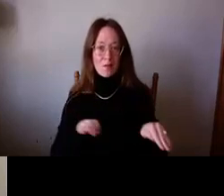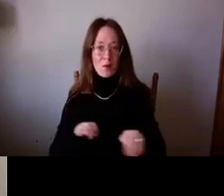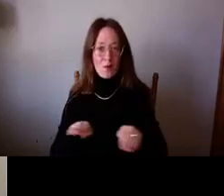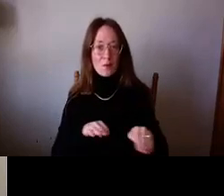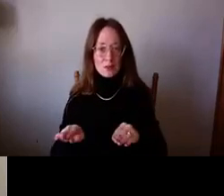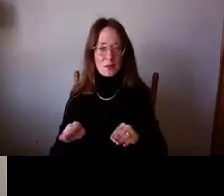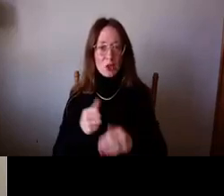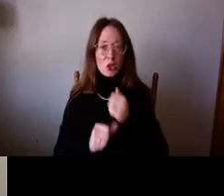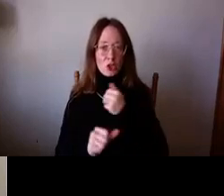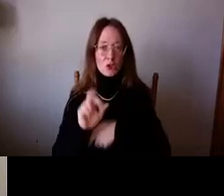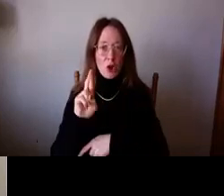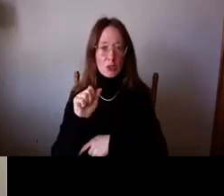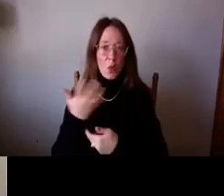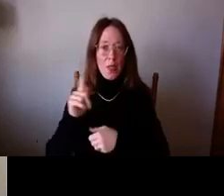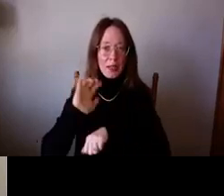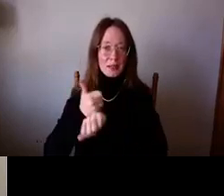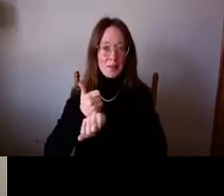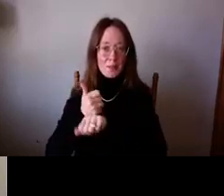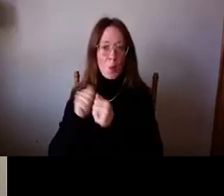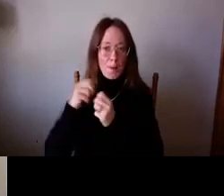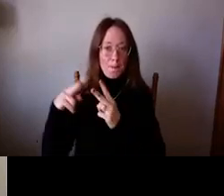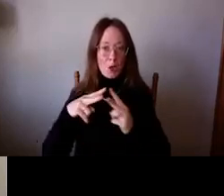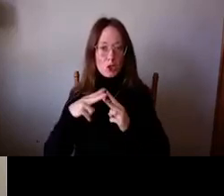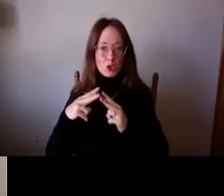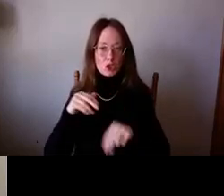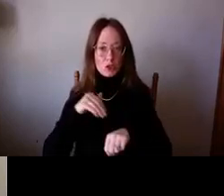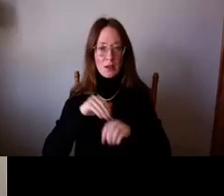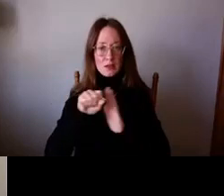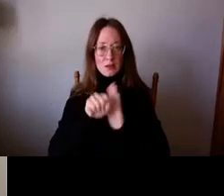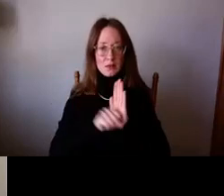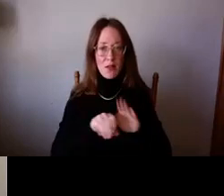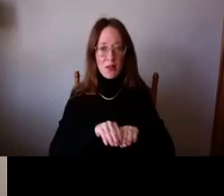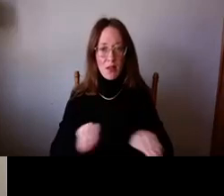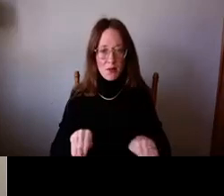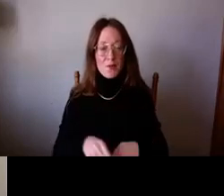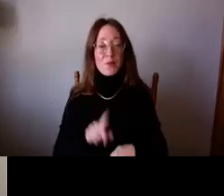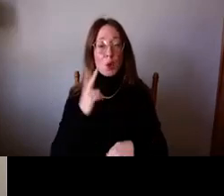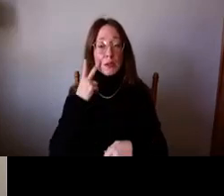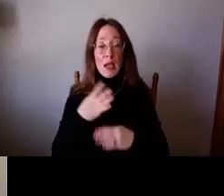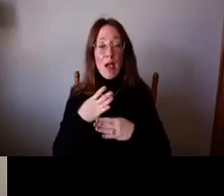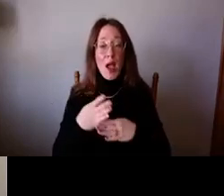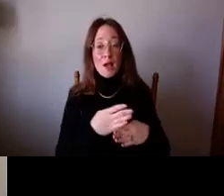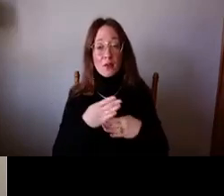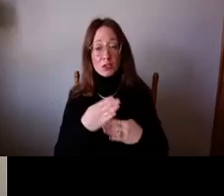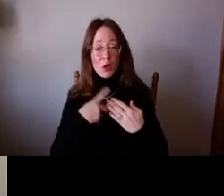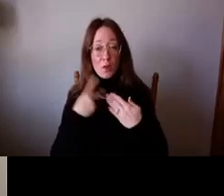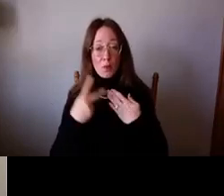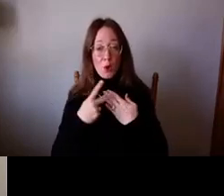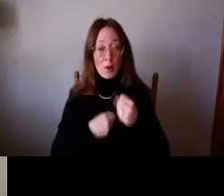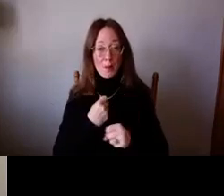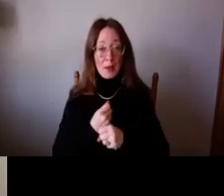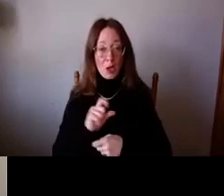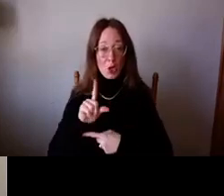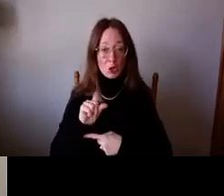set with our partners at the state level. You'll see that on average, in program year 20, VR